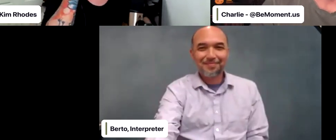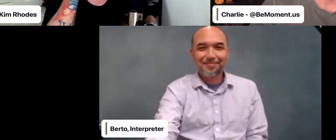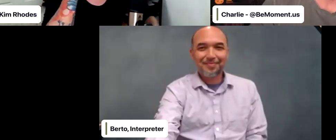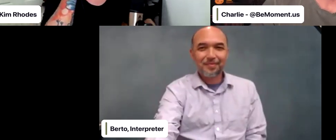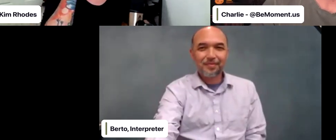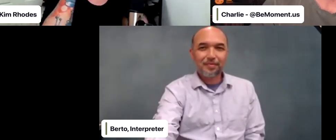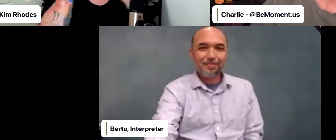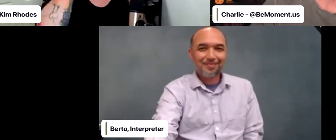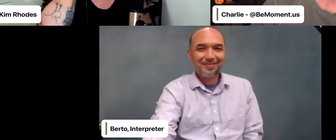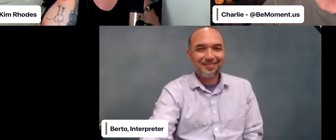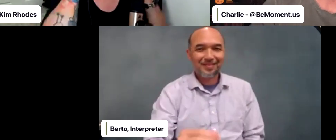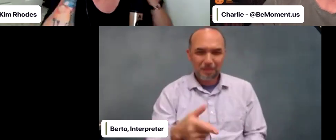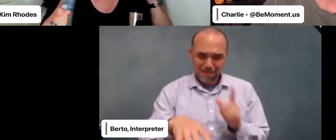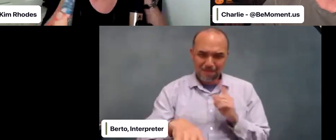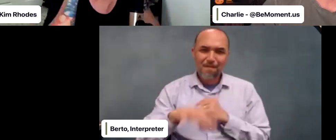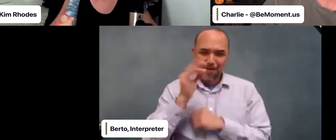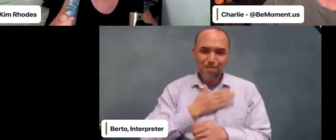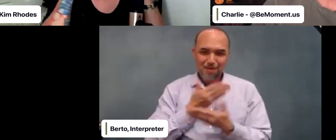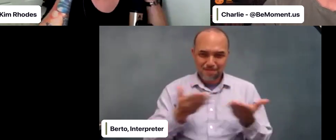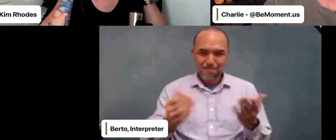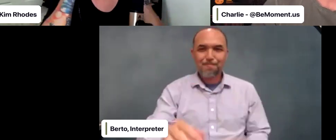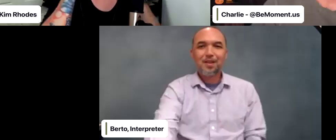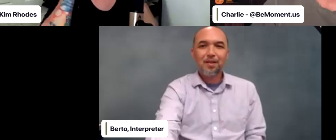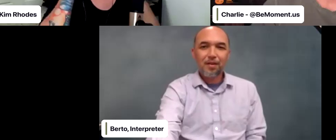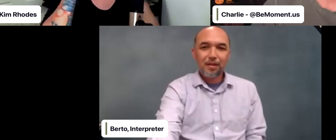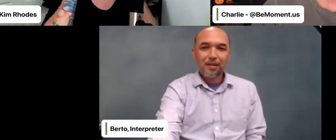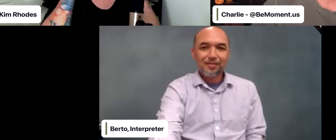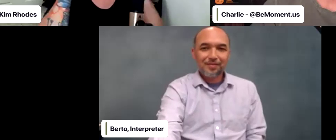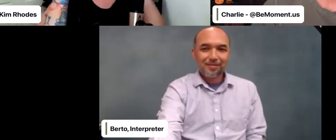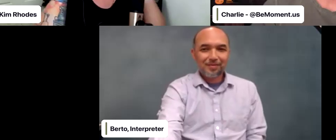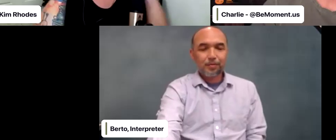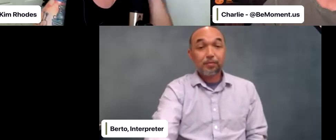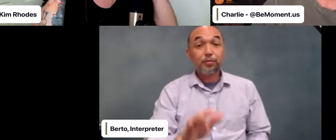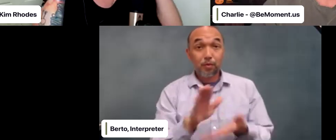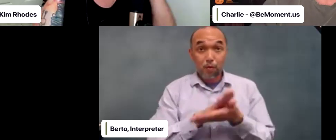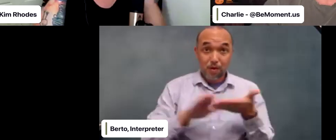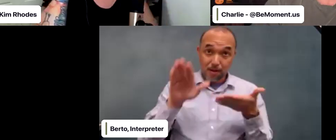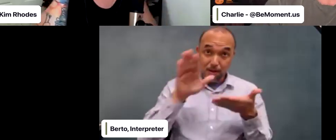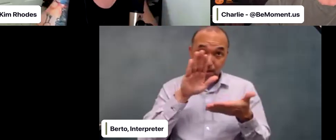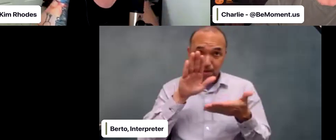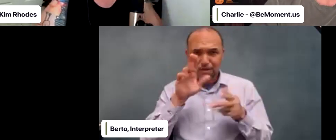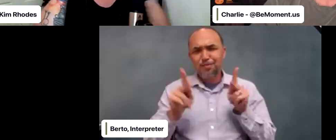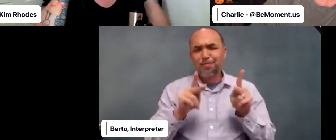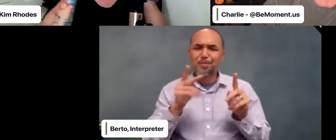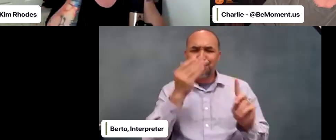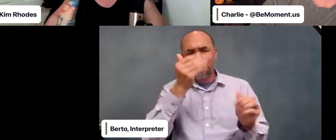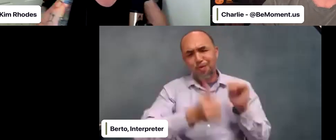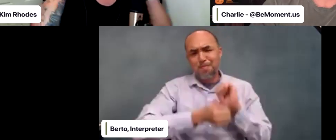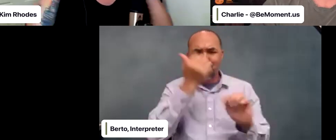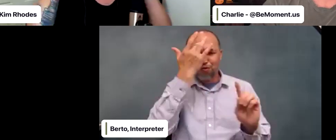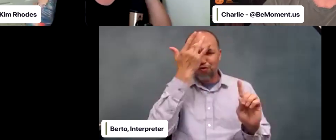Prop acquired. All right. So college, where kids are at our most smart and forward